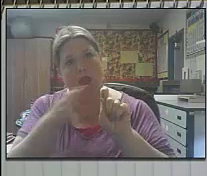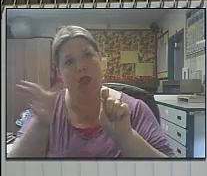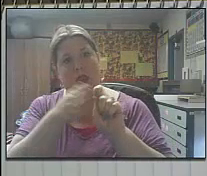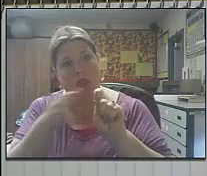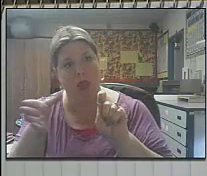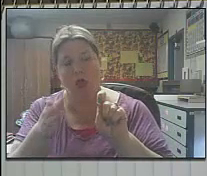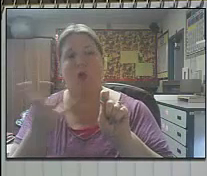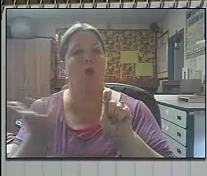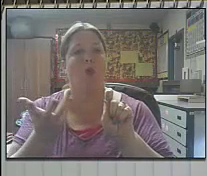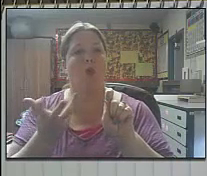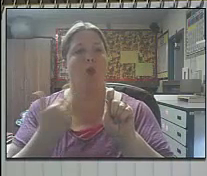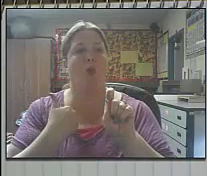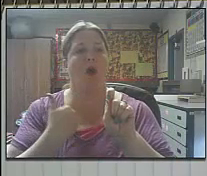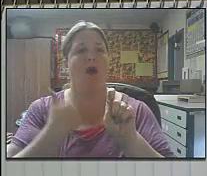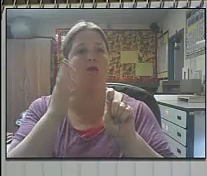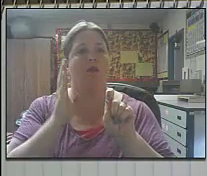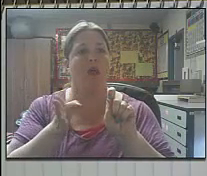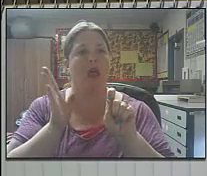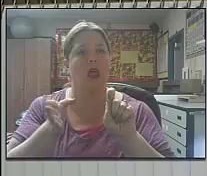side. What are we ending with?